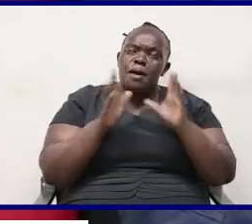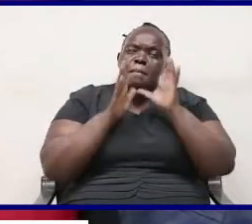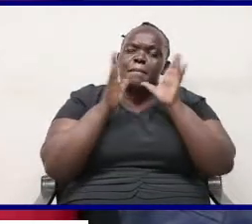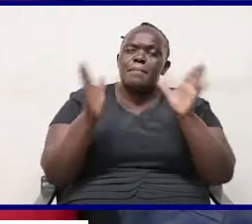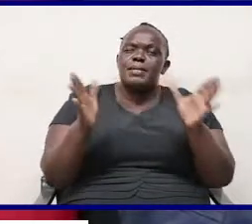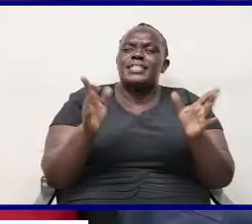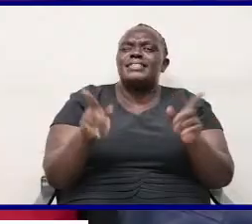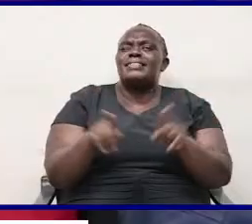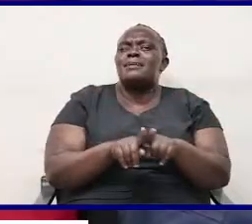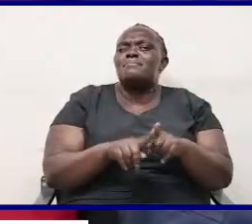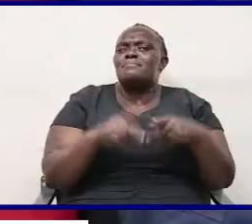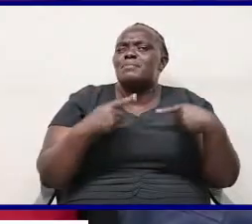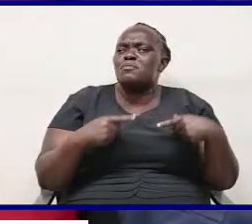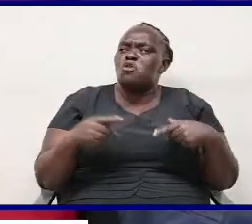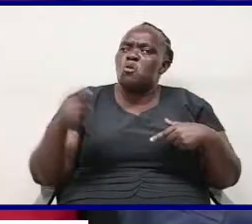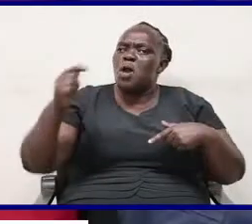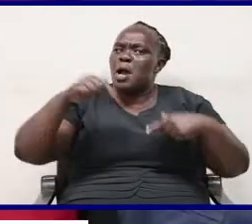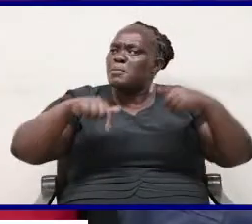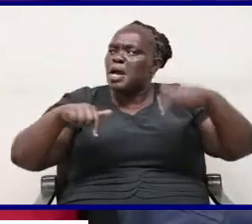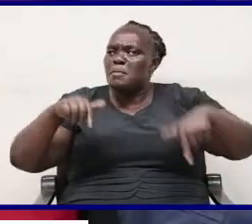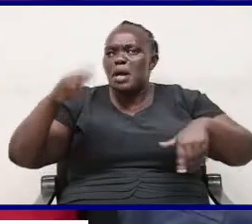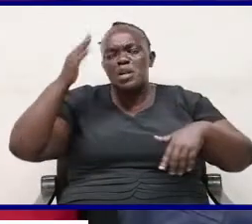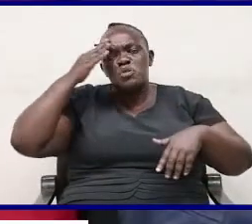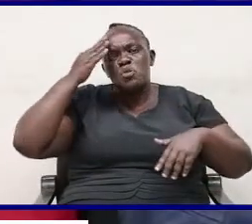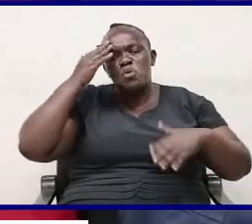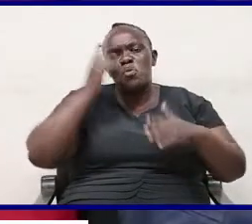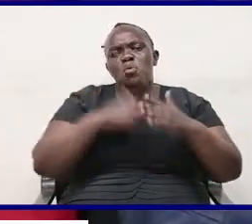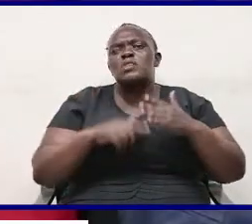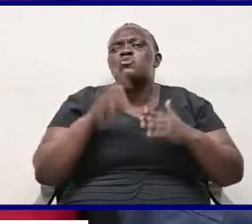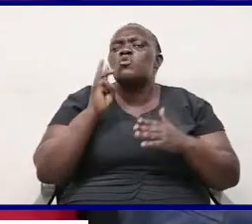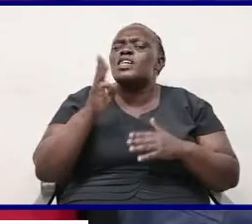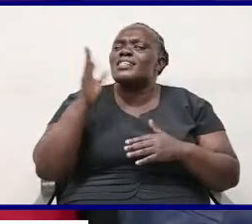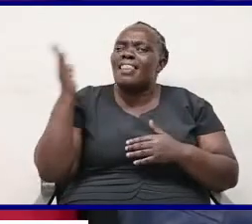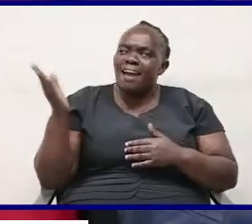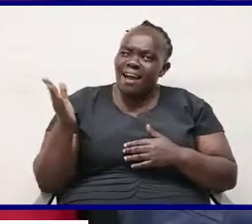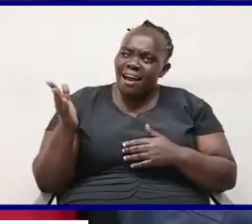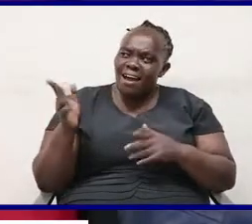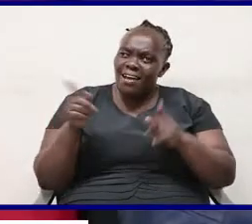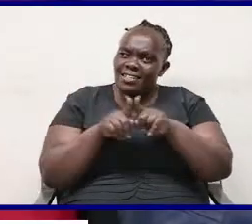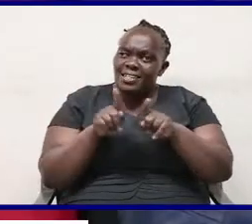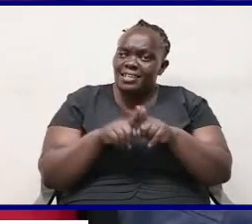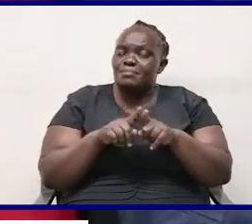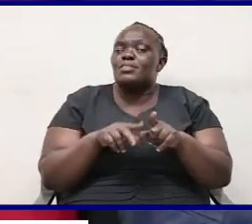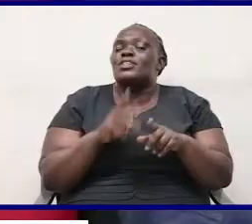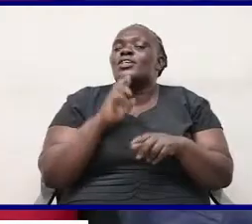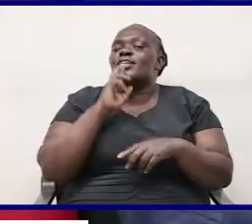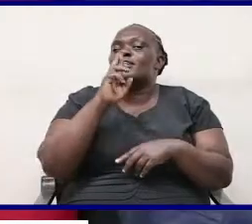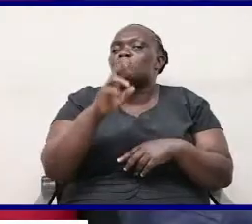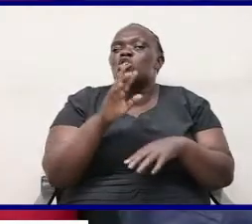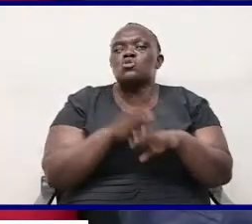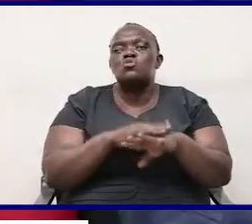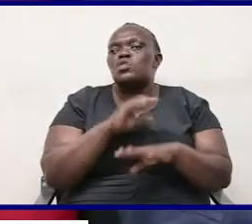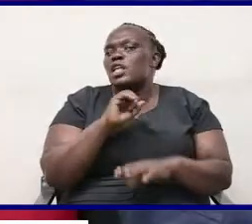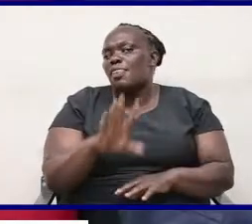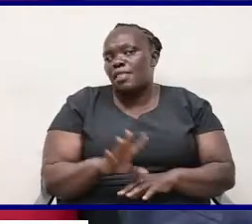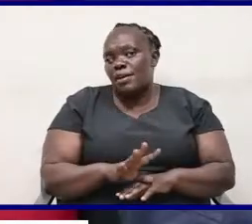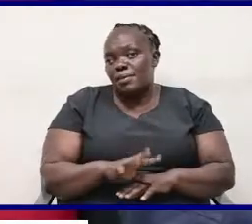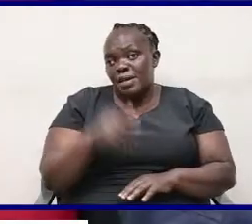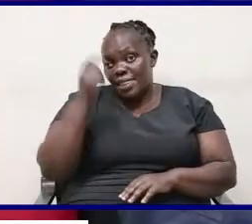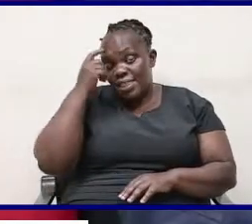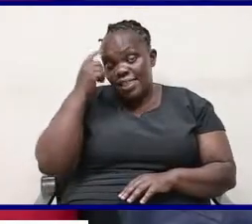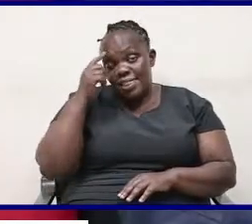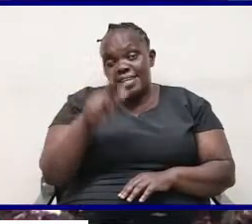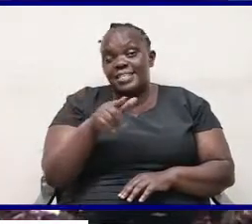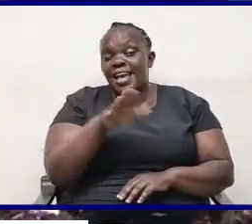in terms of people really coming and knowing what was there, I think the response rate wasn't very good. And I think that